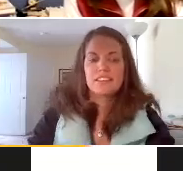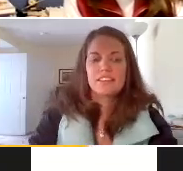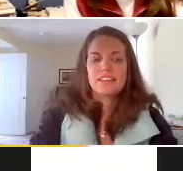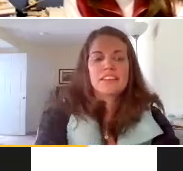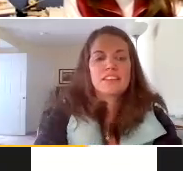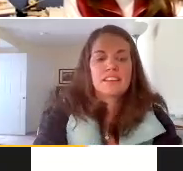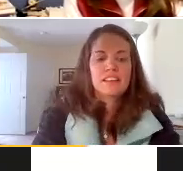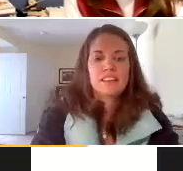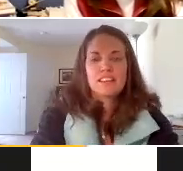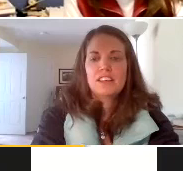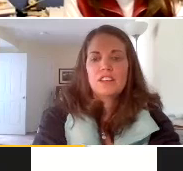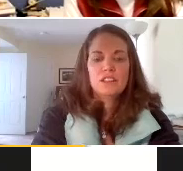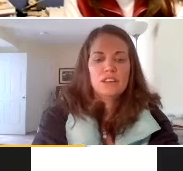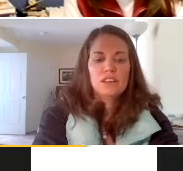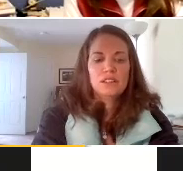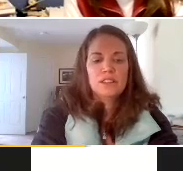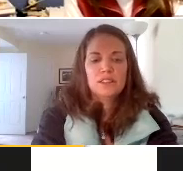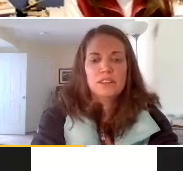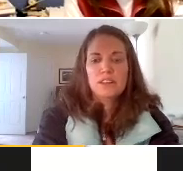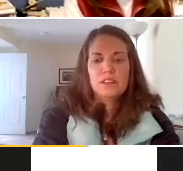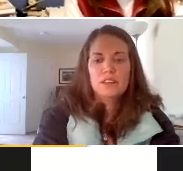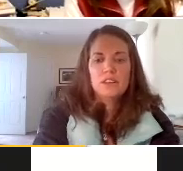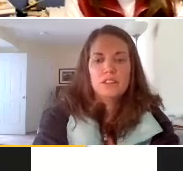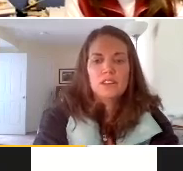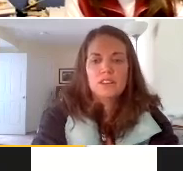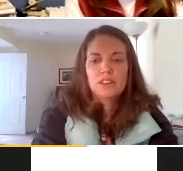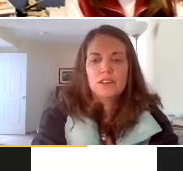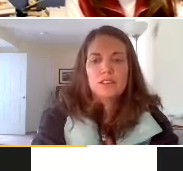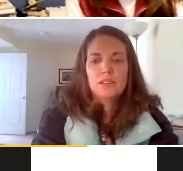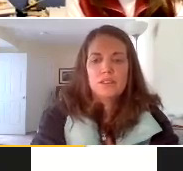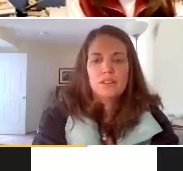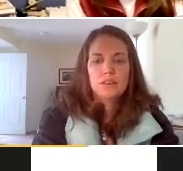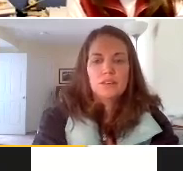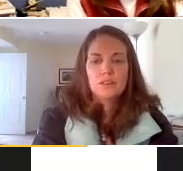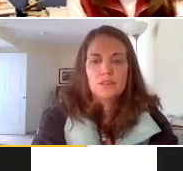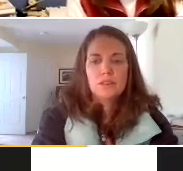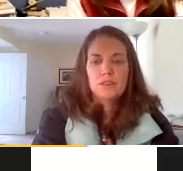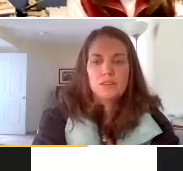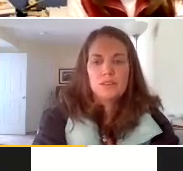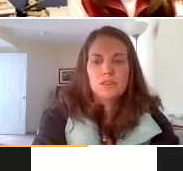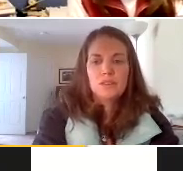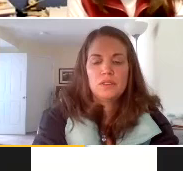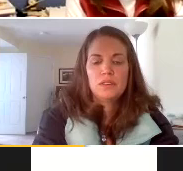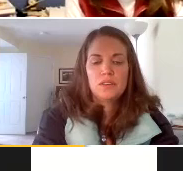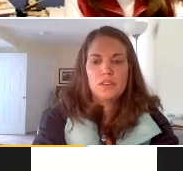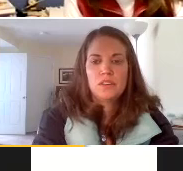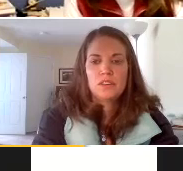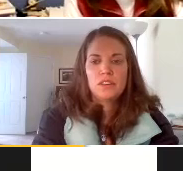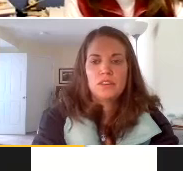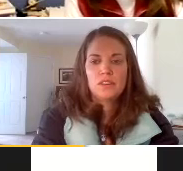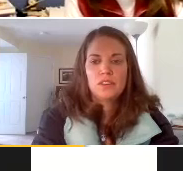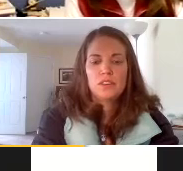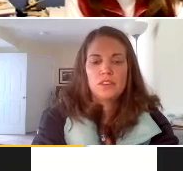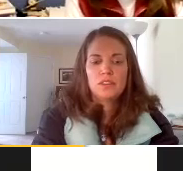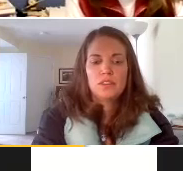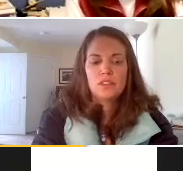about visual regard, visual attention, and visual interpretation. Mhm. Can you just say that